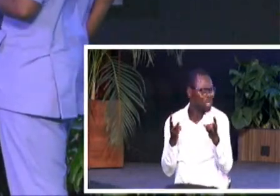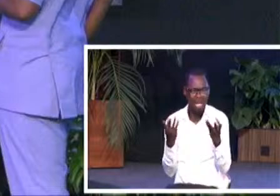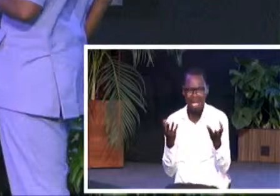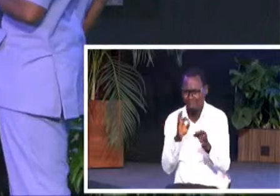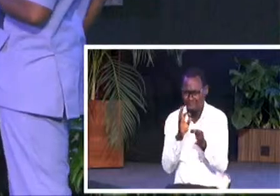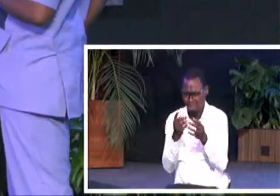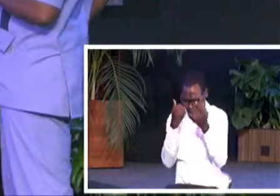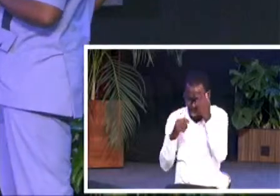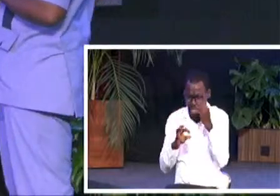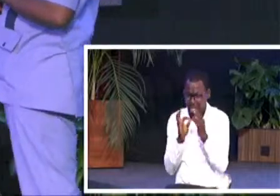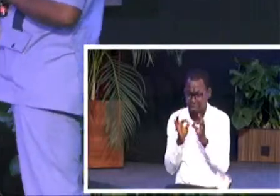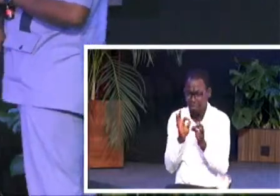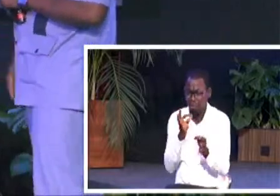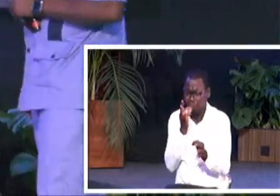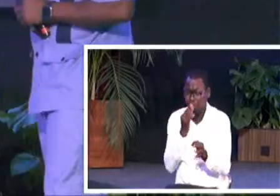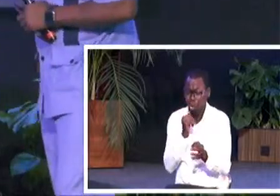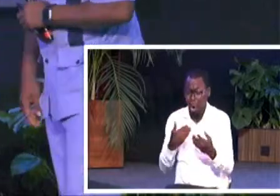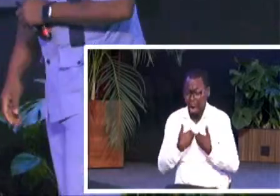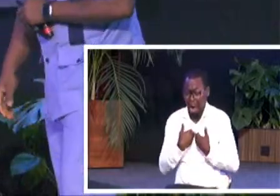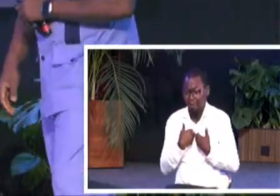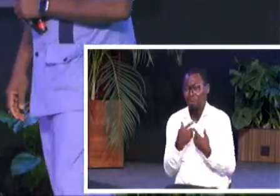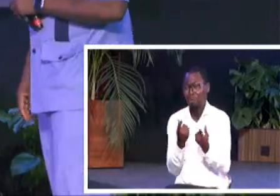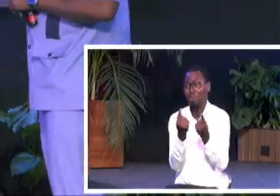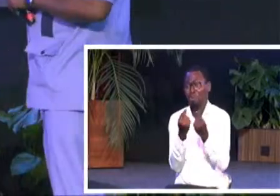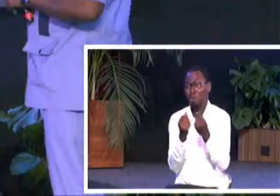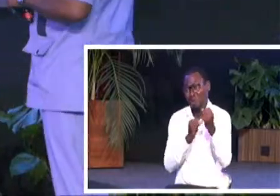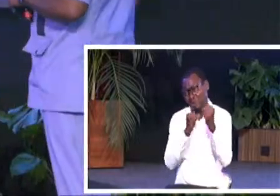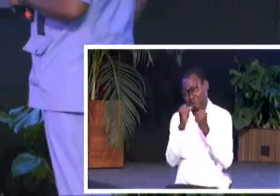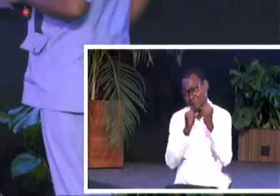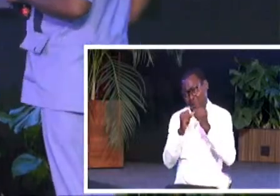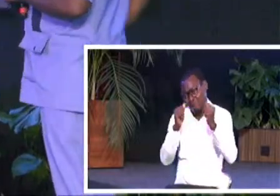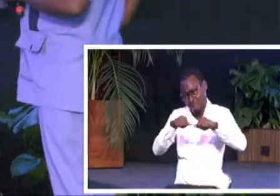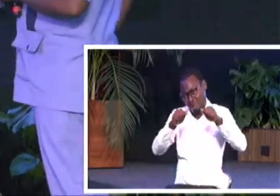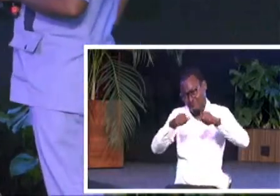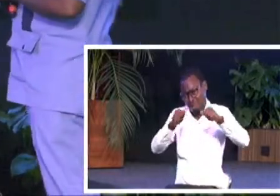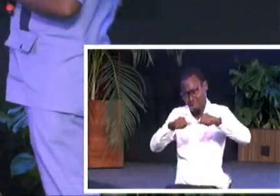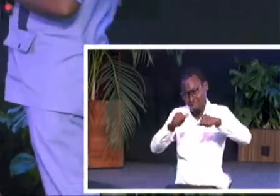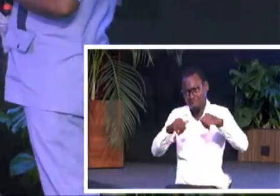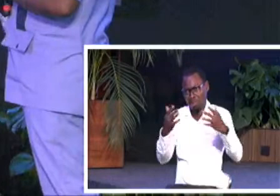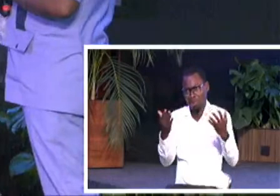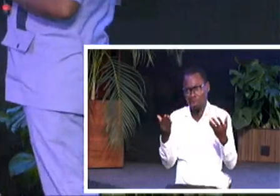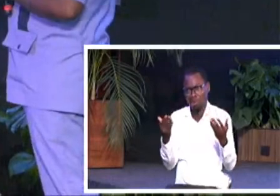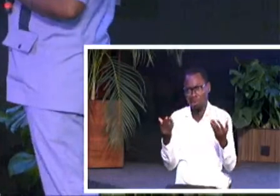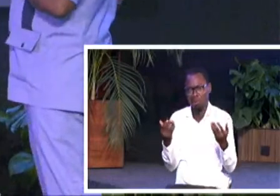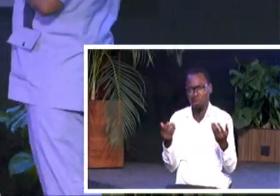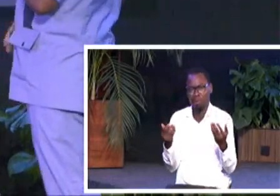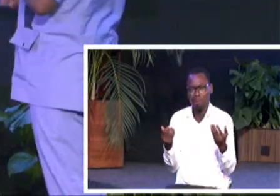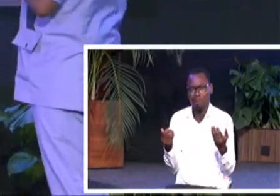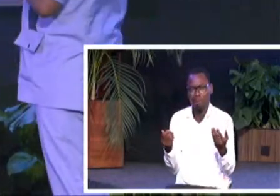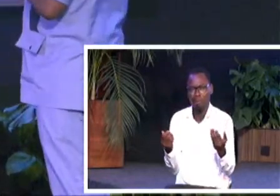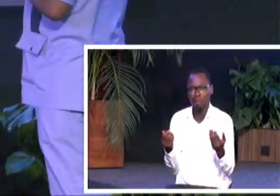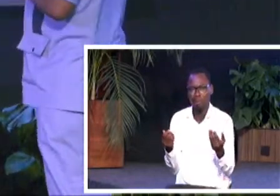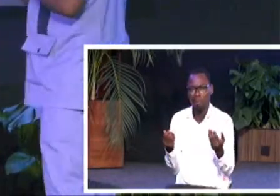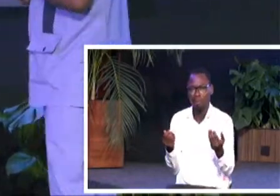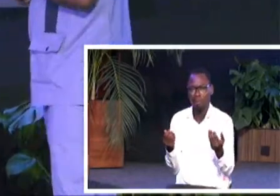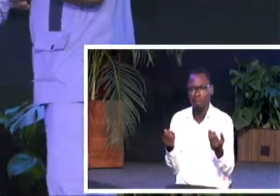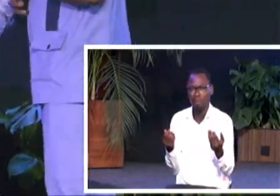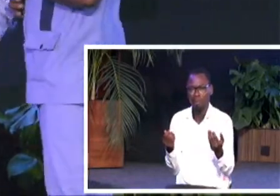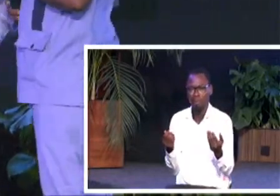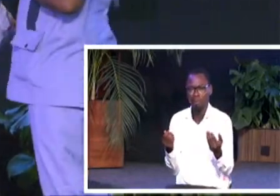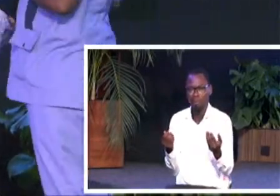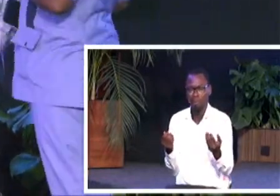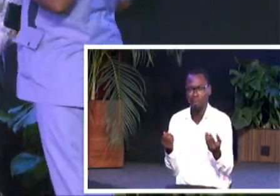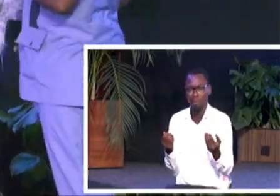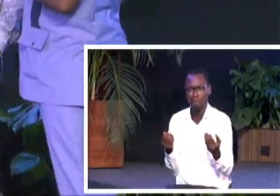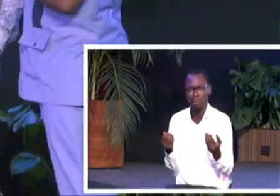take the small food that we have. You know, they'll take it away. Maximus. Yes, sir. I